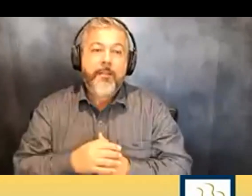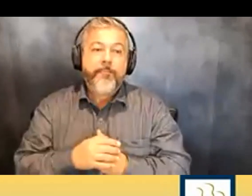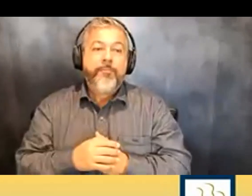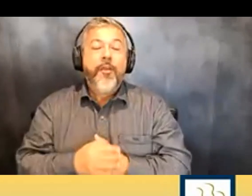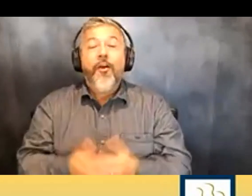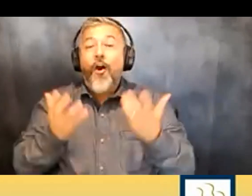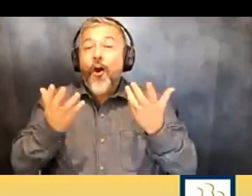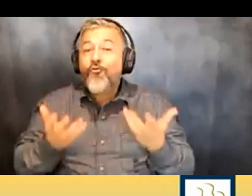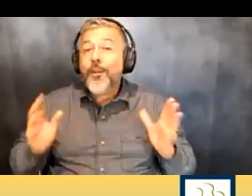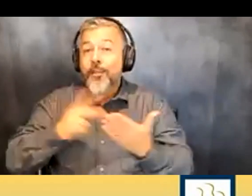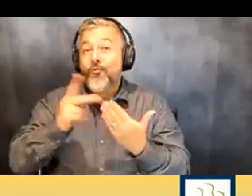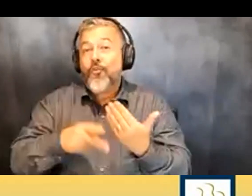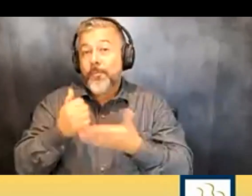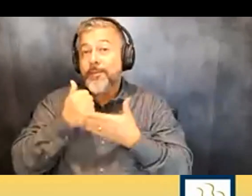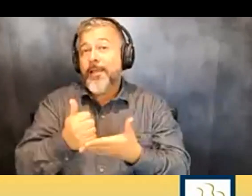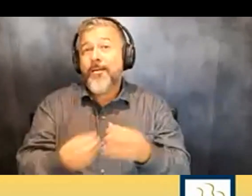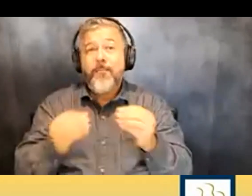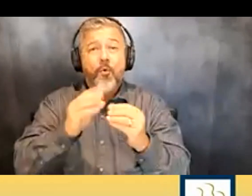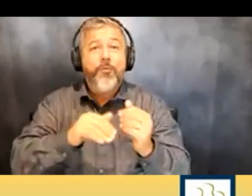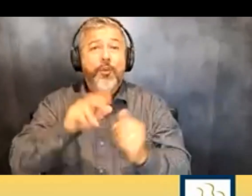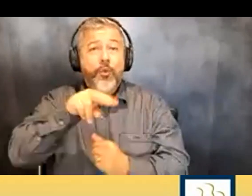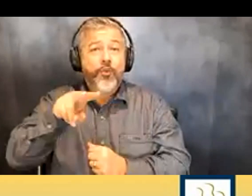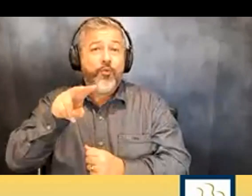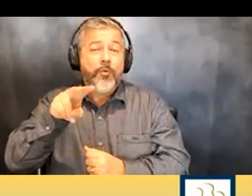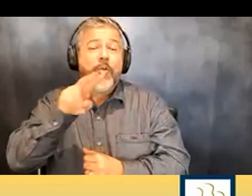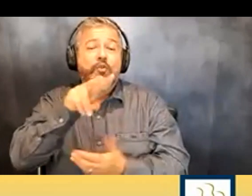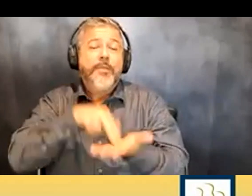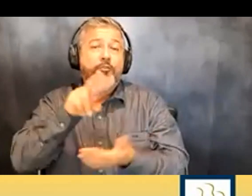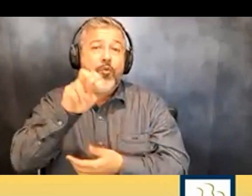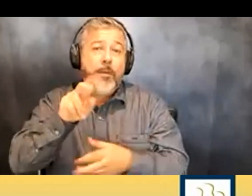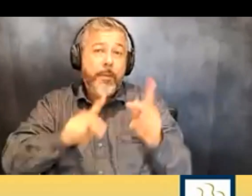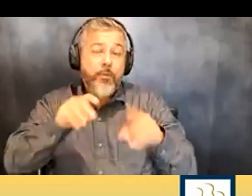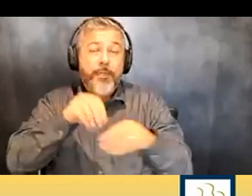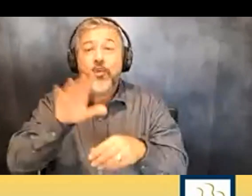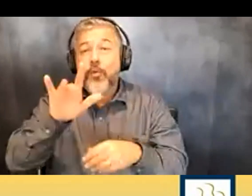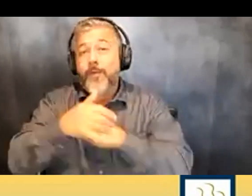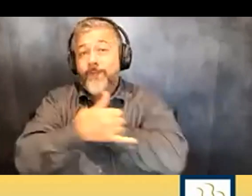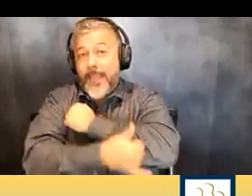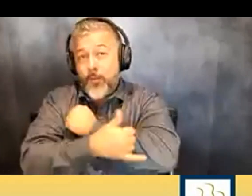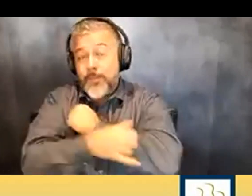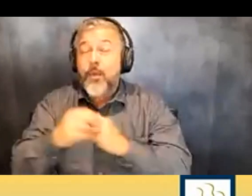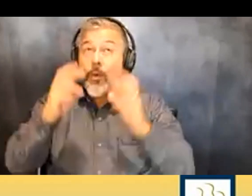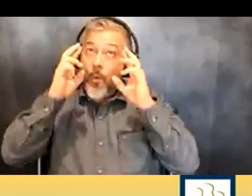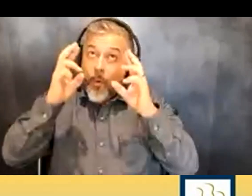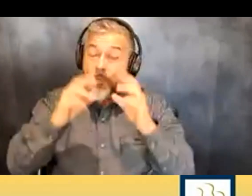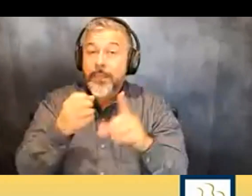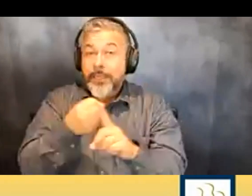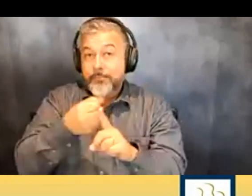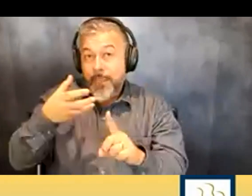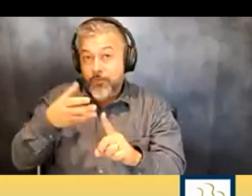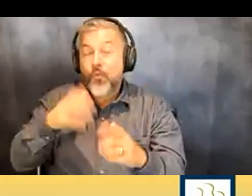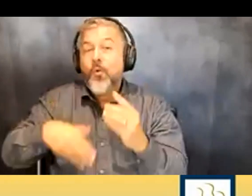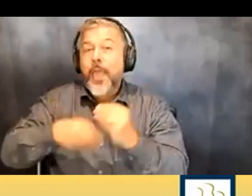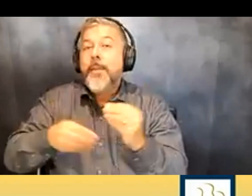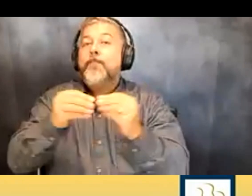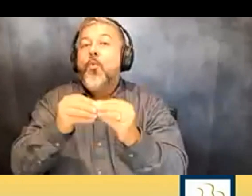the program has helped over 2,200 people in 25 counties, and we're hoping the expansion will see new counties and